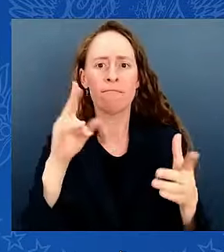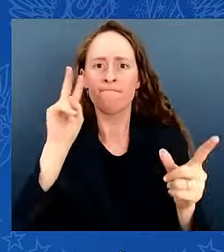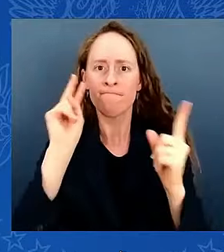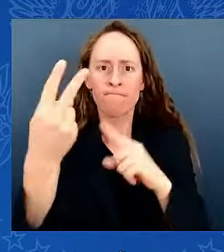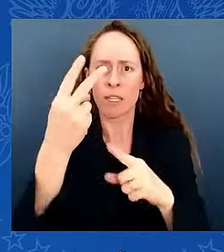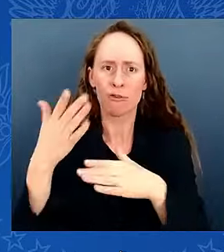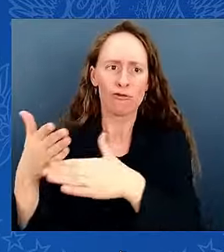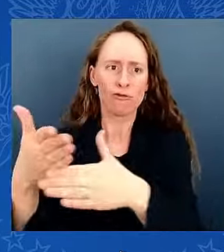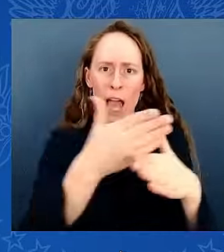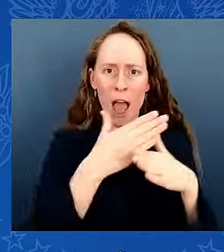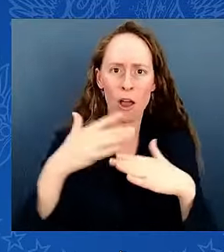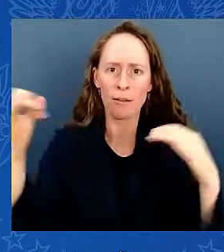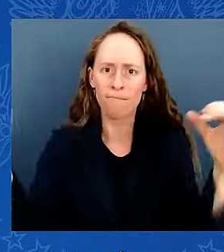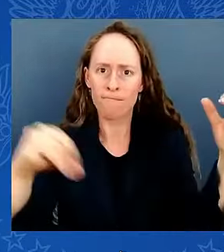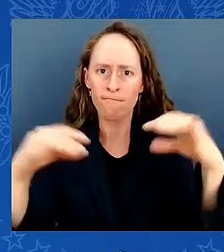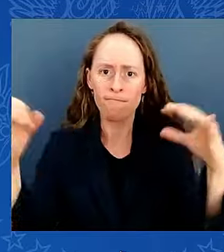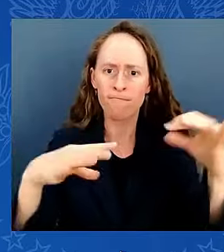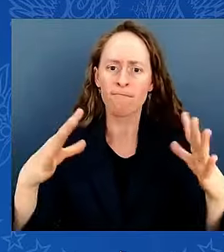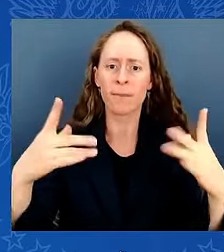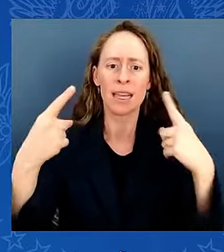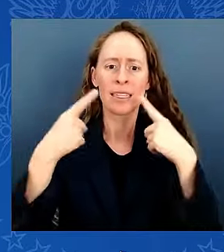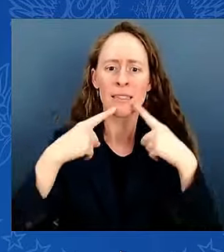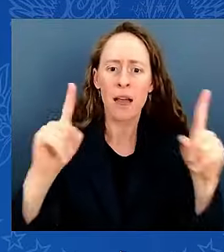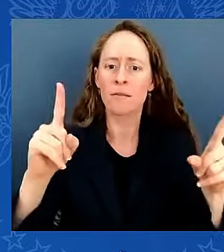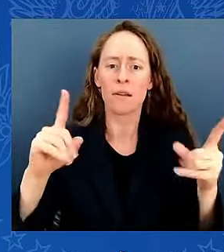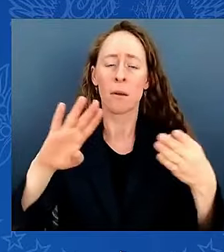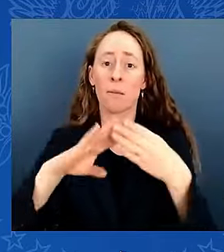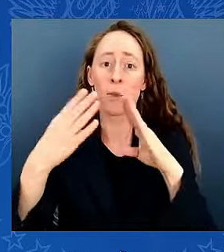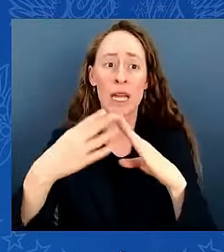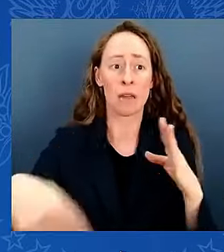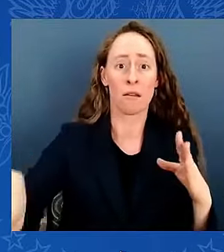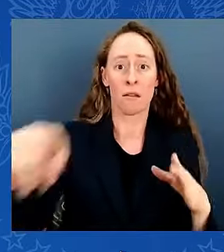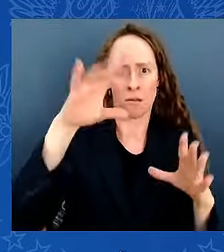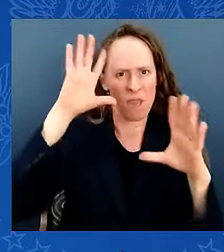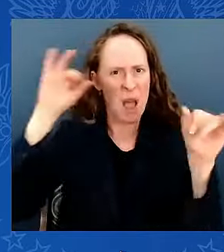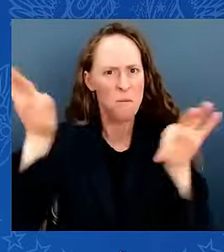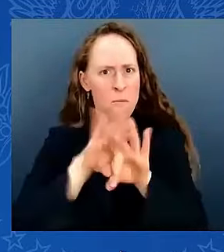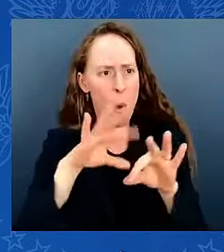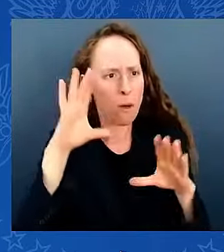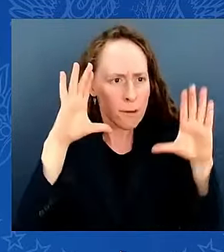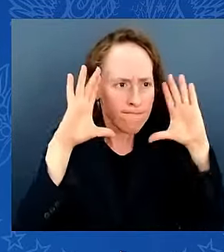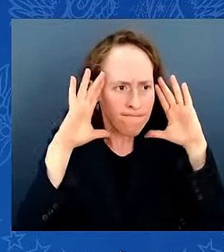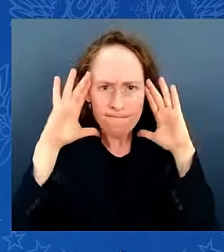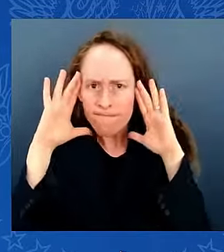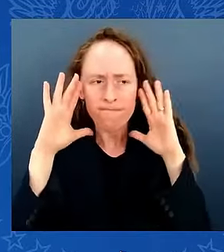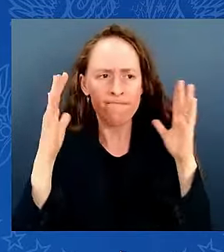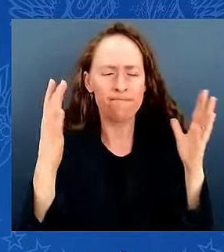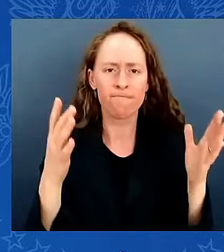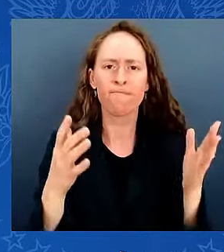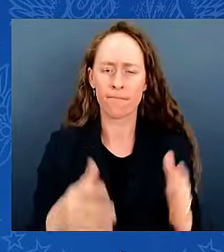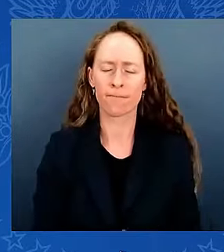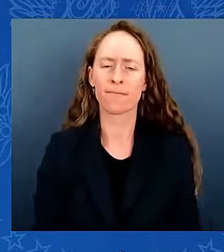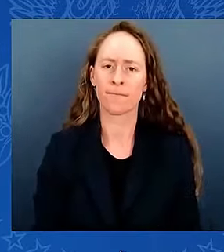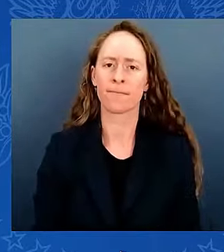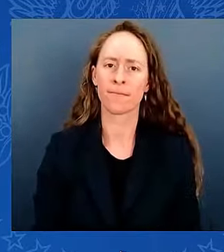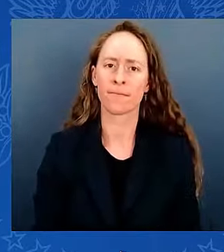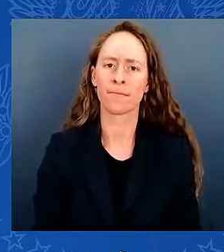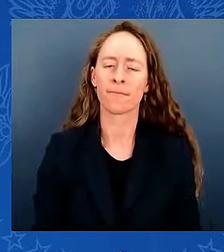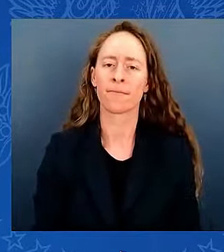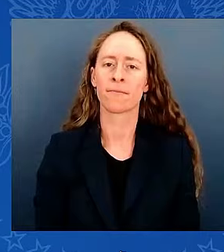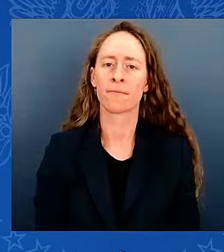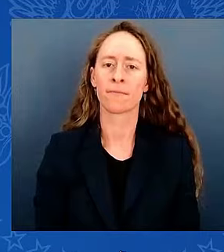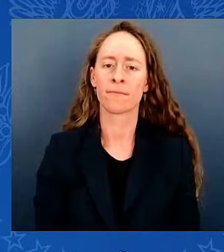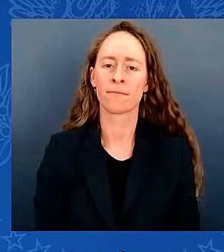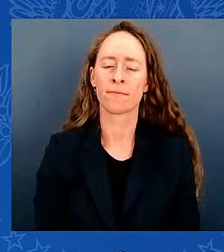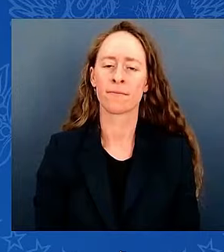community matters to him. I want to share a quick story with you. Last year, I took